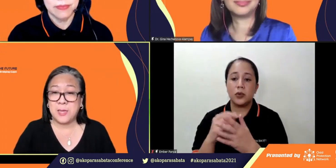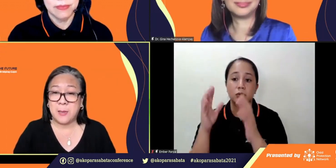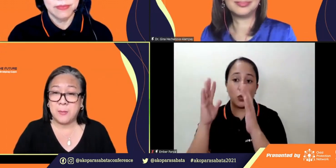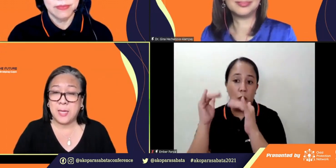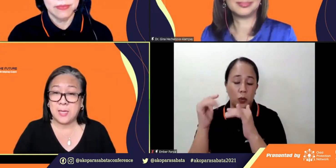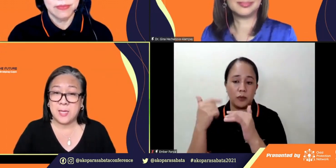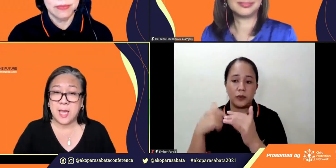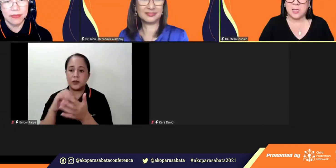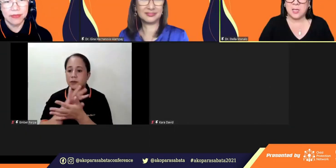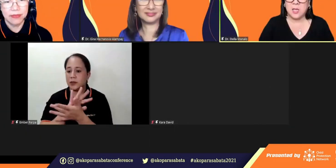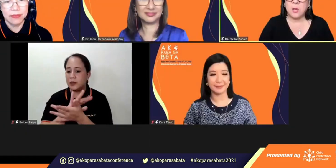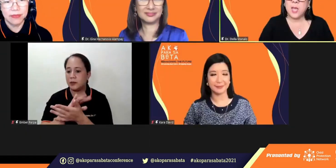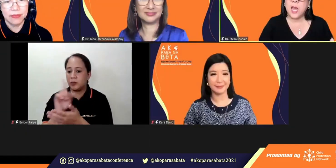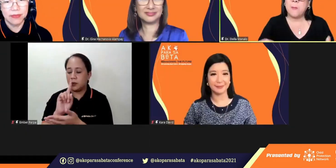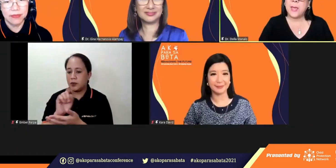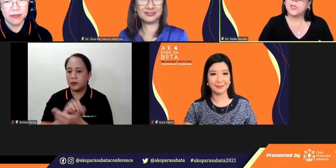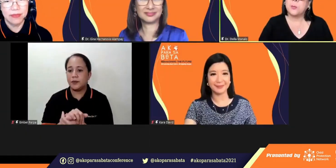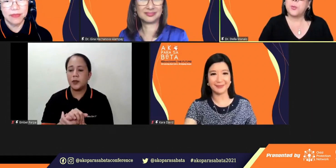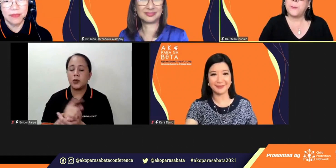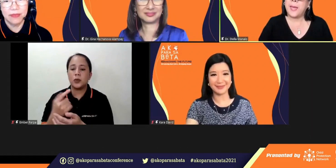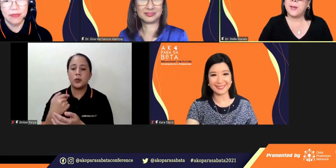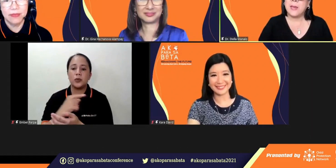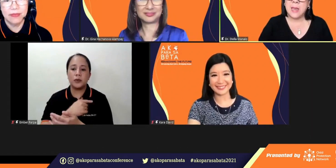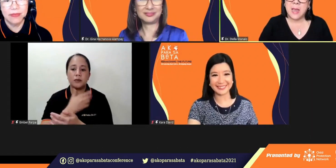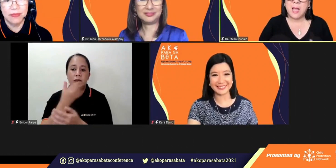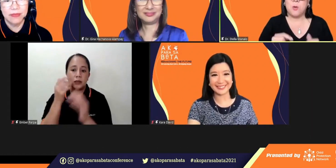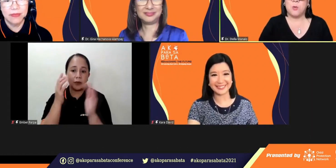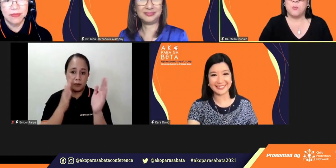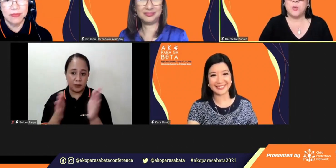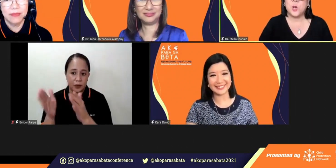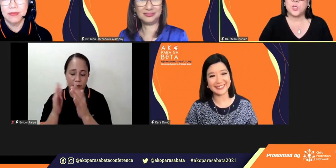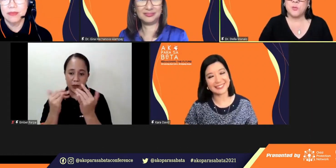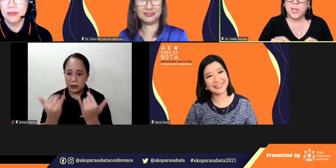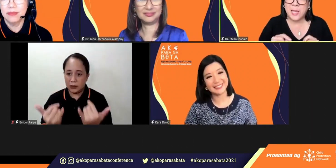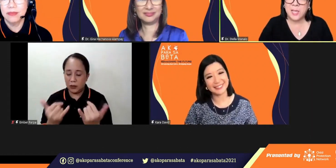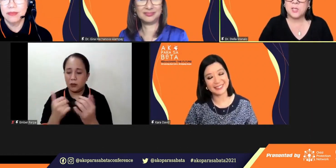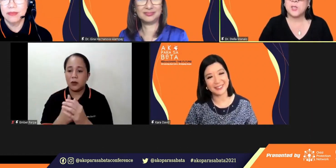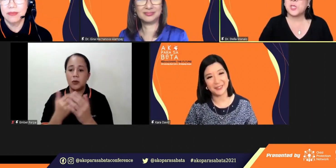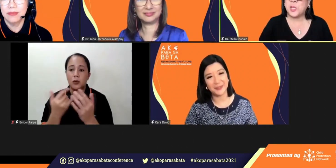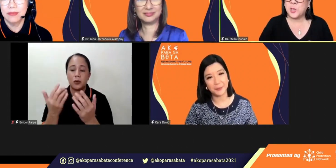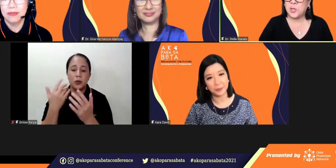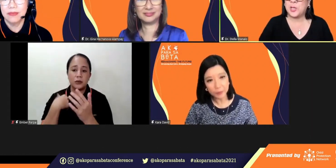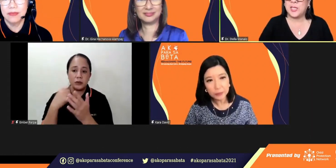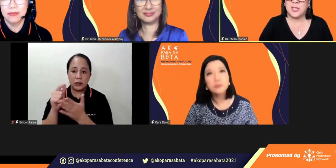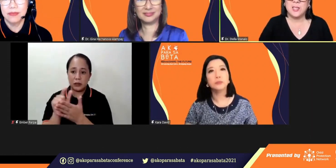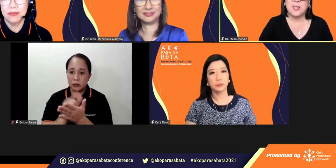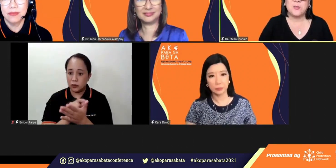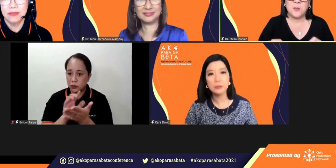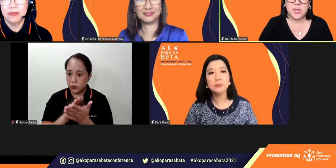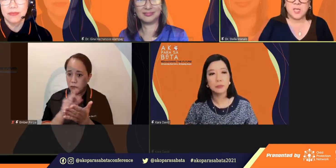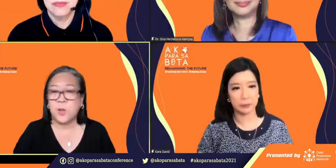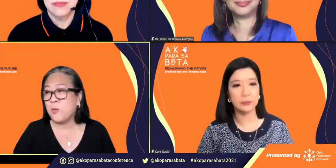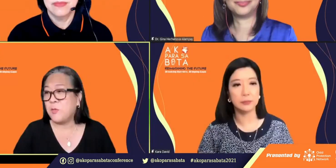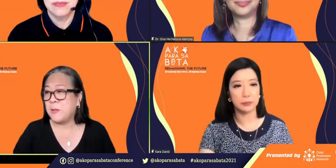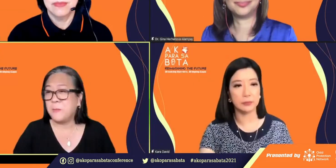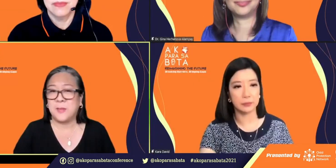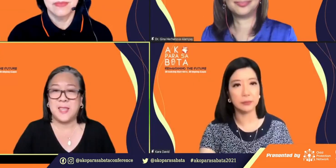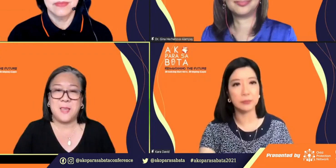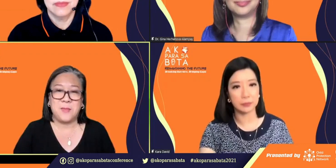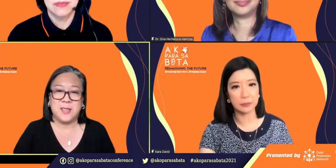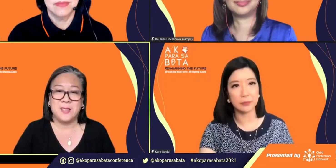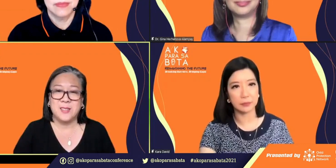this pandemic is that we are better prepared now because of the lessons learned from this